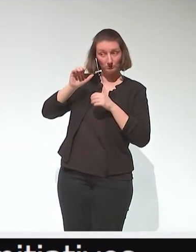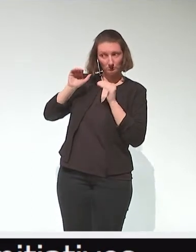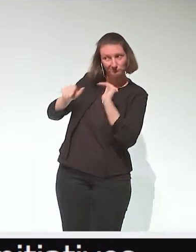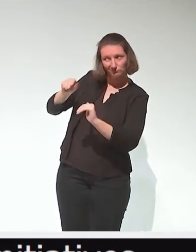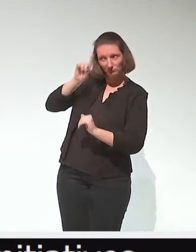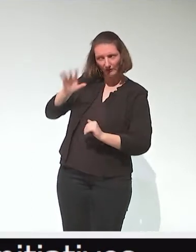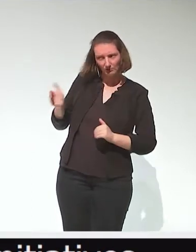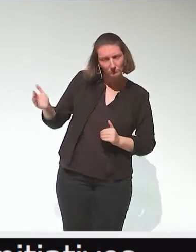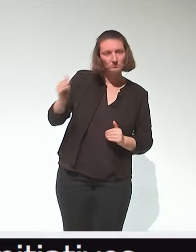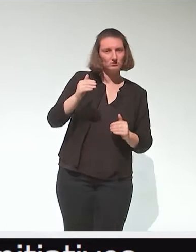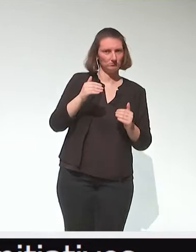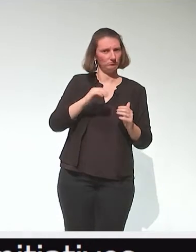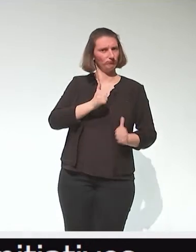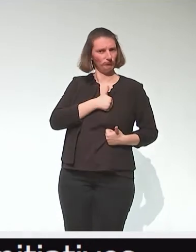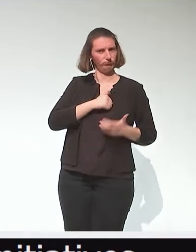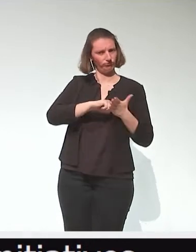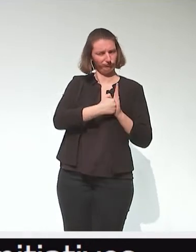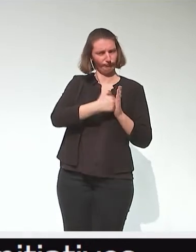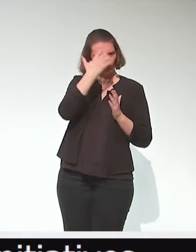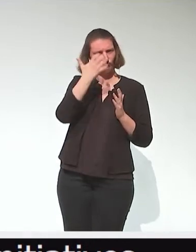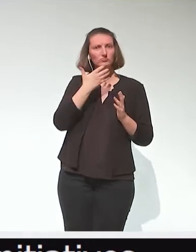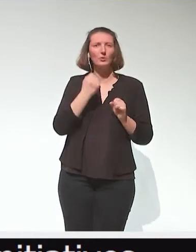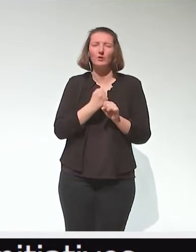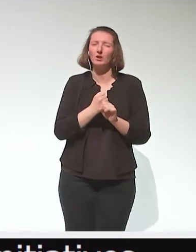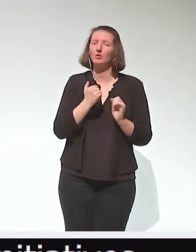elaborated from the various stakeholders, and I'm pretty sure that we will